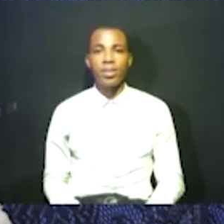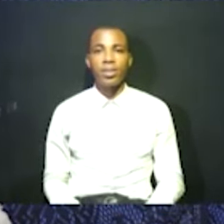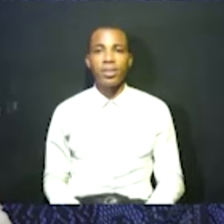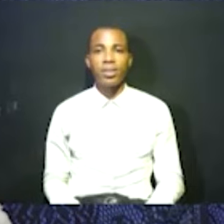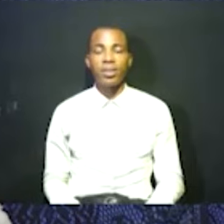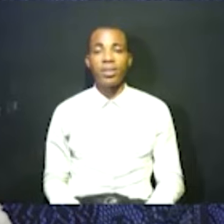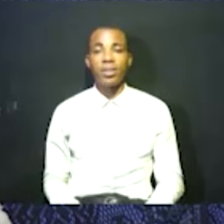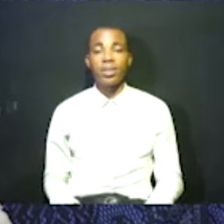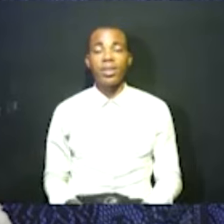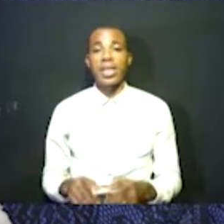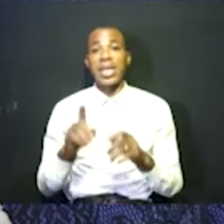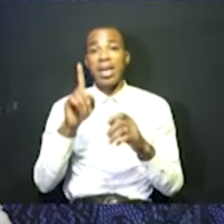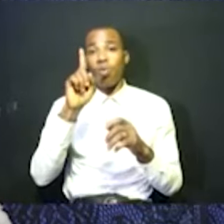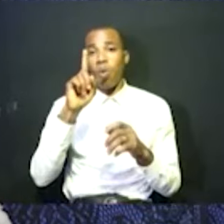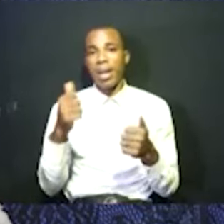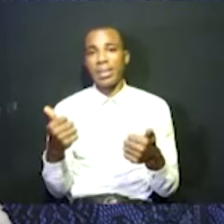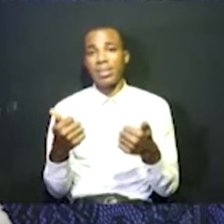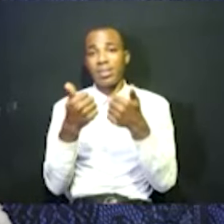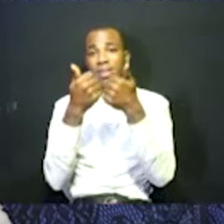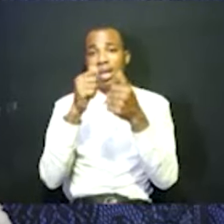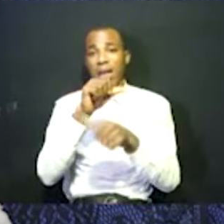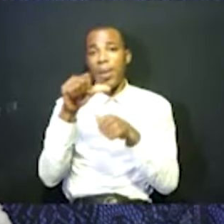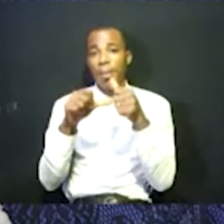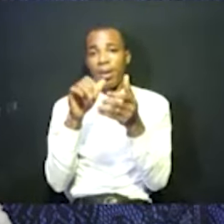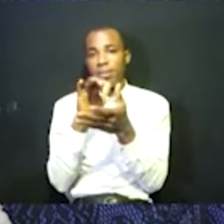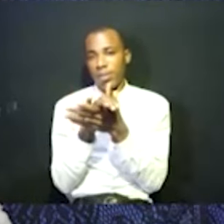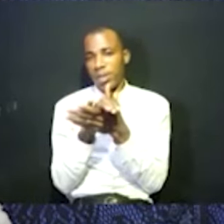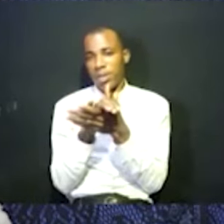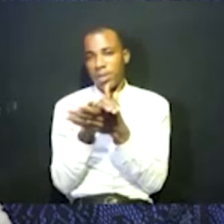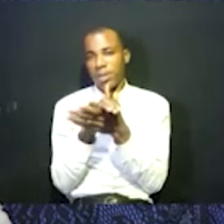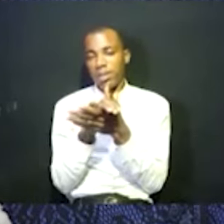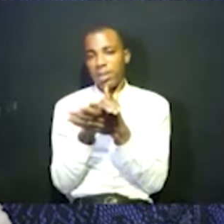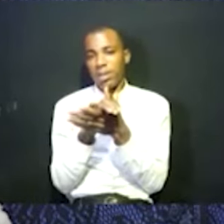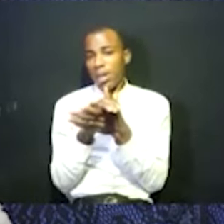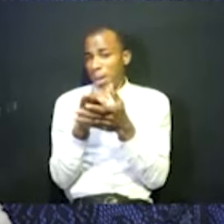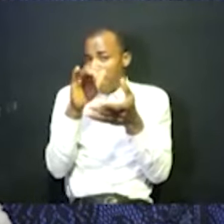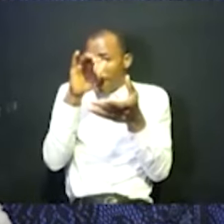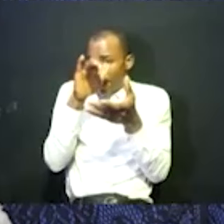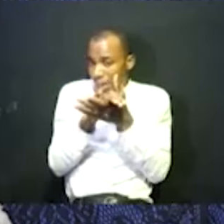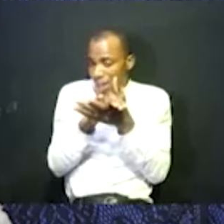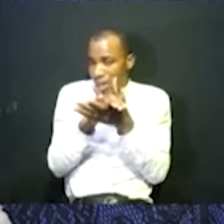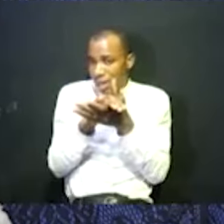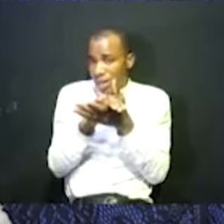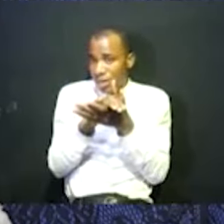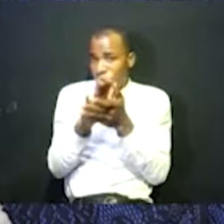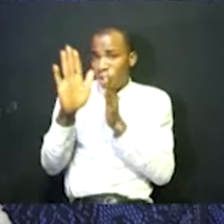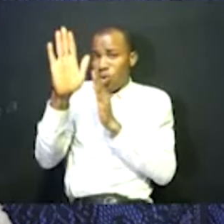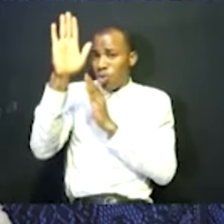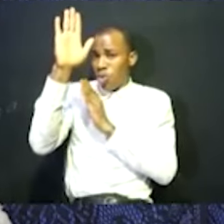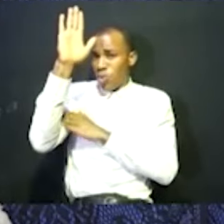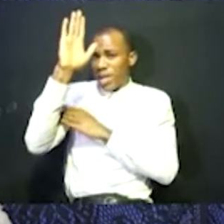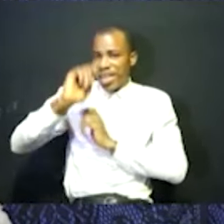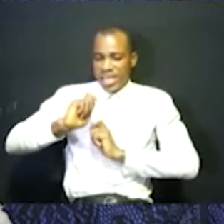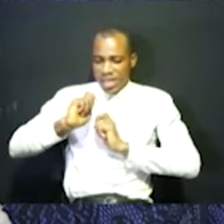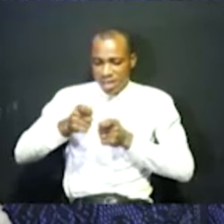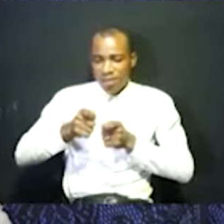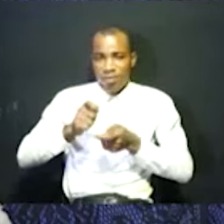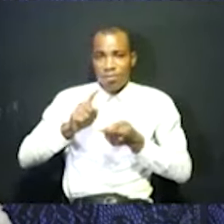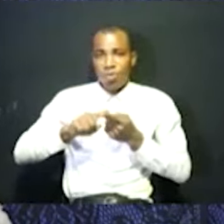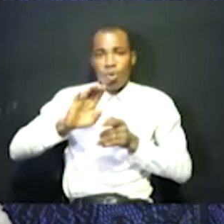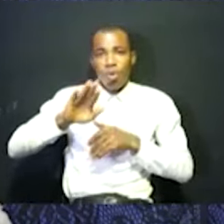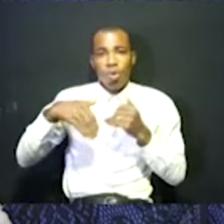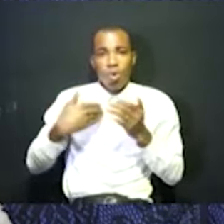thing about marriage is this. Yeah. Marriage is a creation ordinance, a a gift of God to